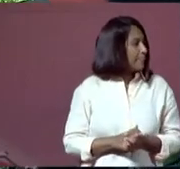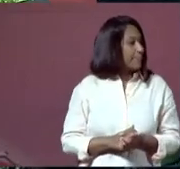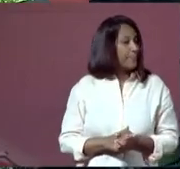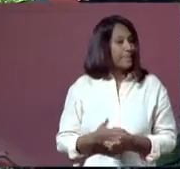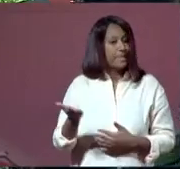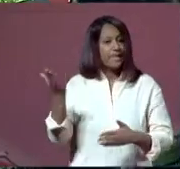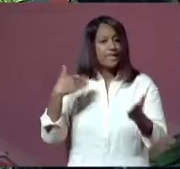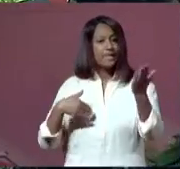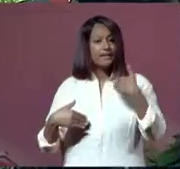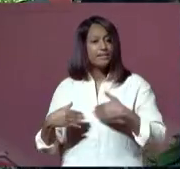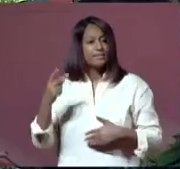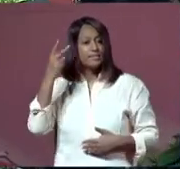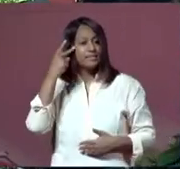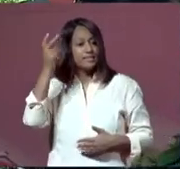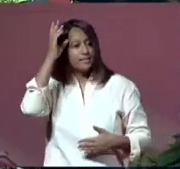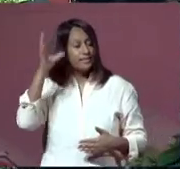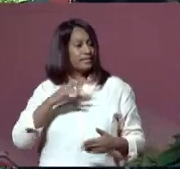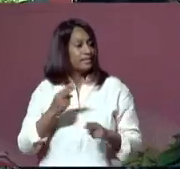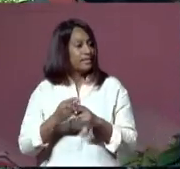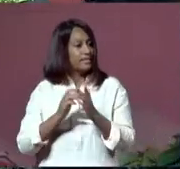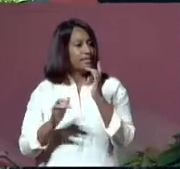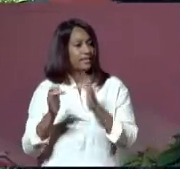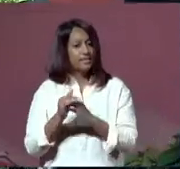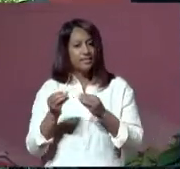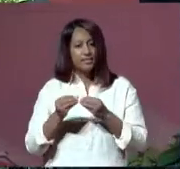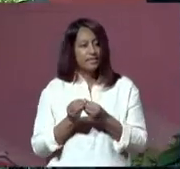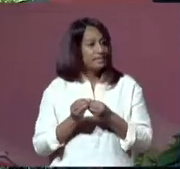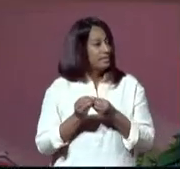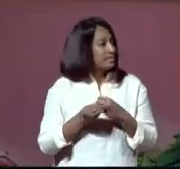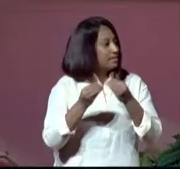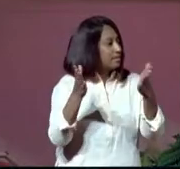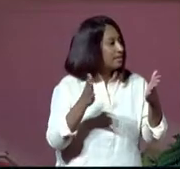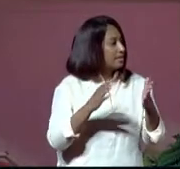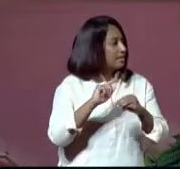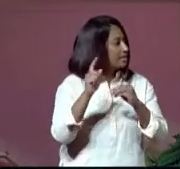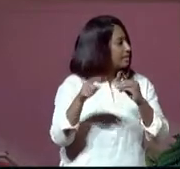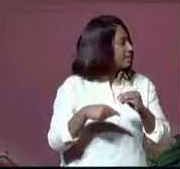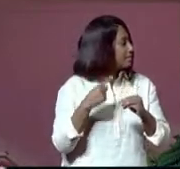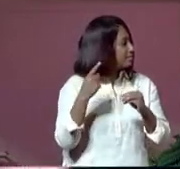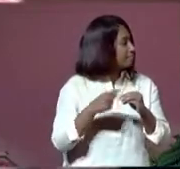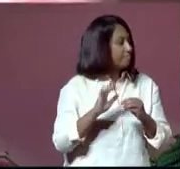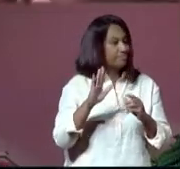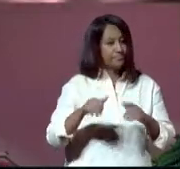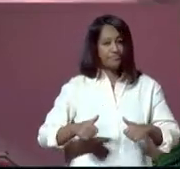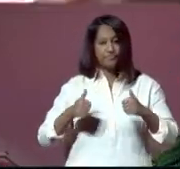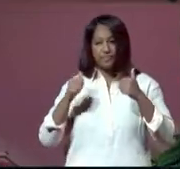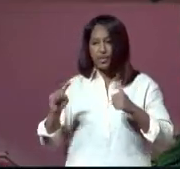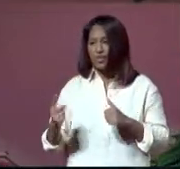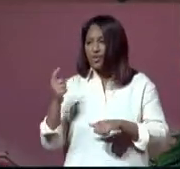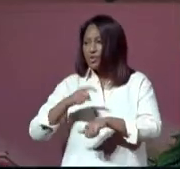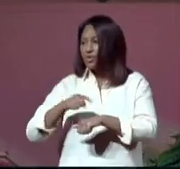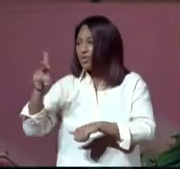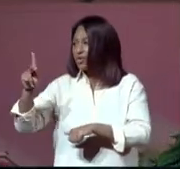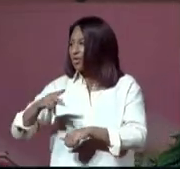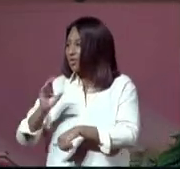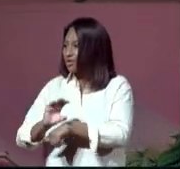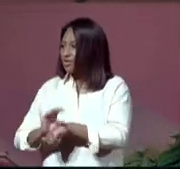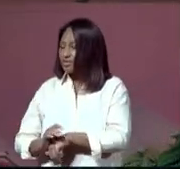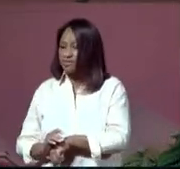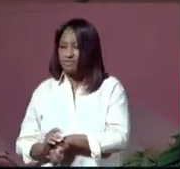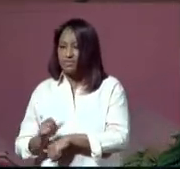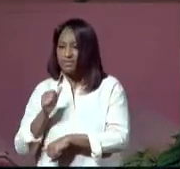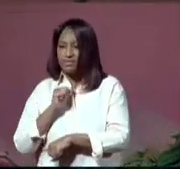man who can tell you all about your church. This your first time back in the church. You haven't been in the church in